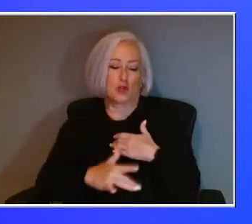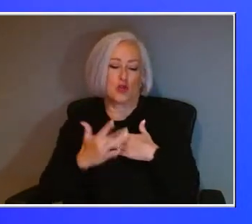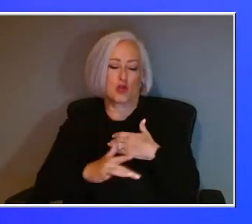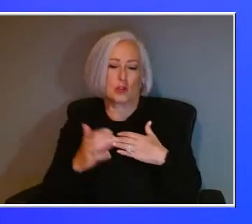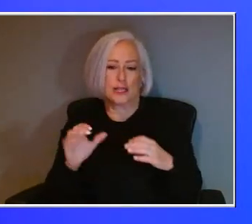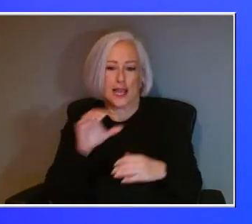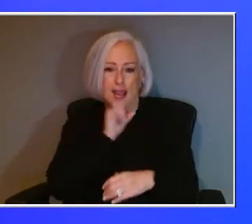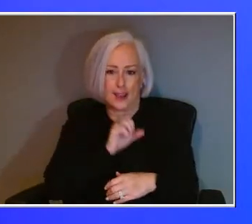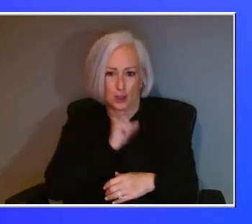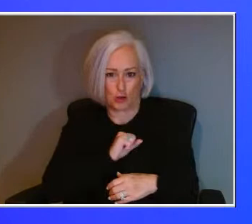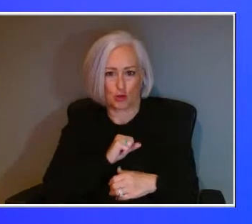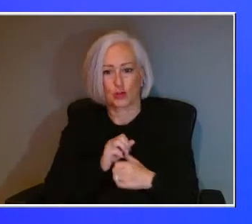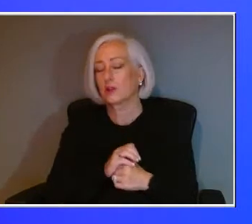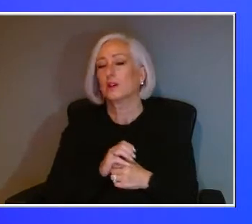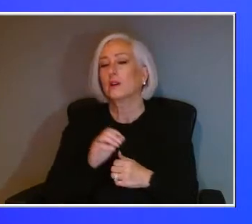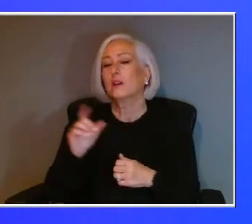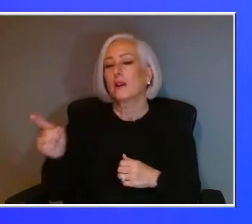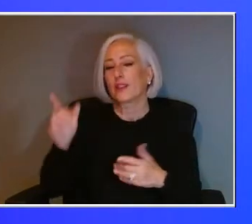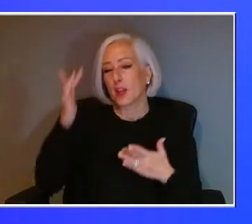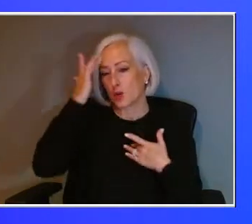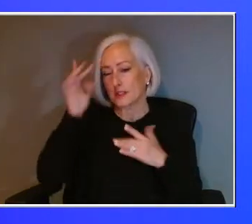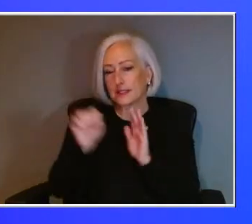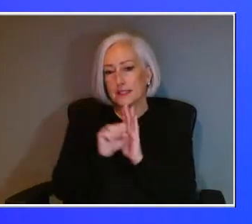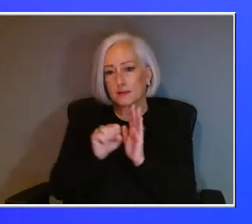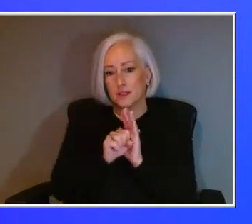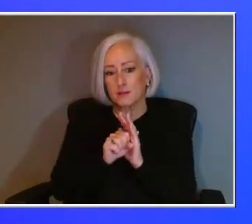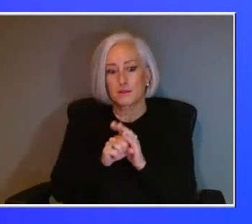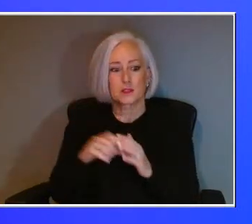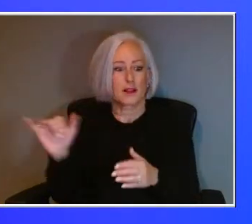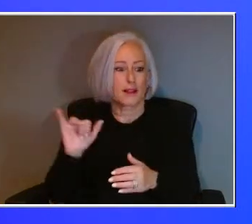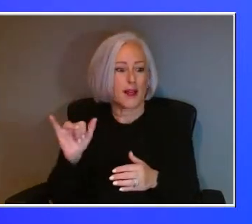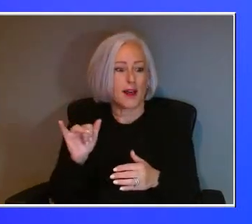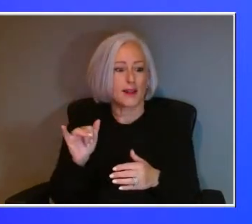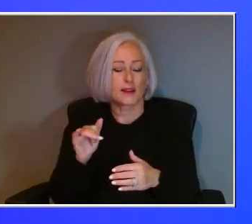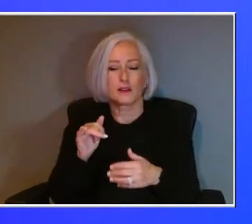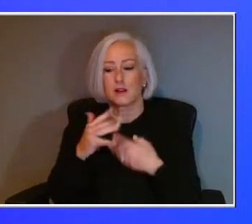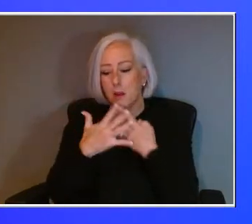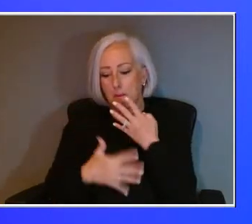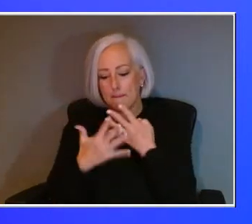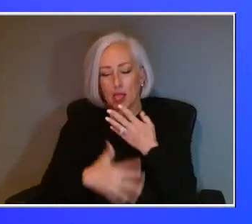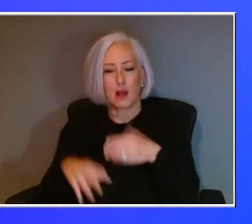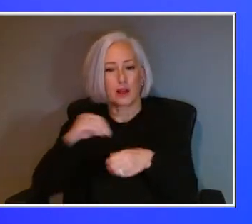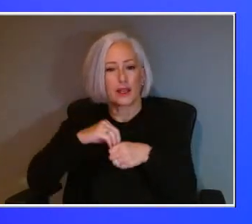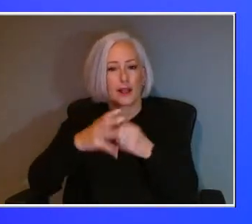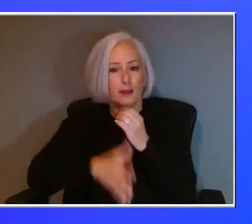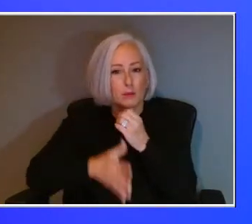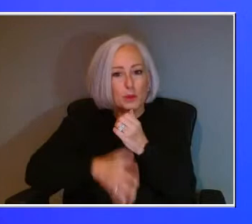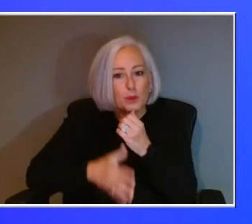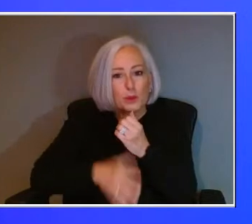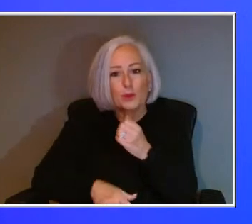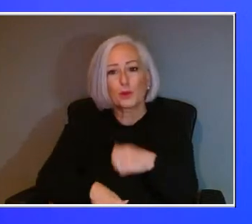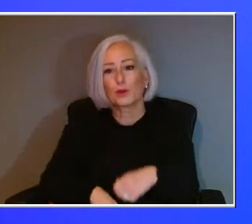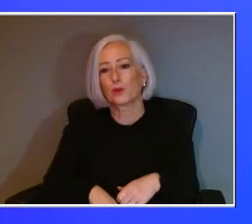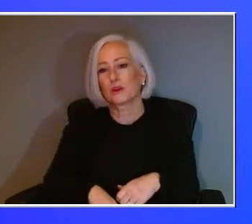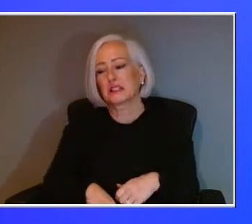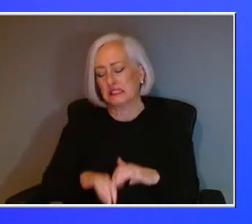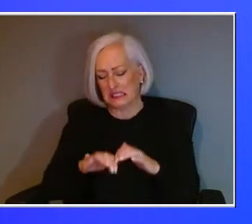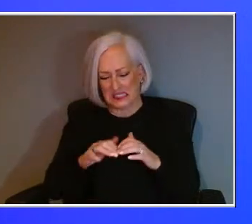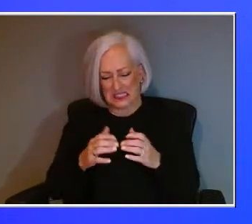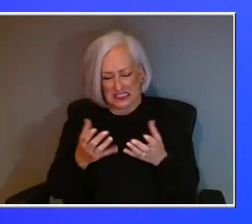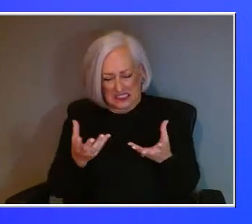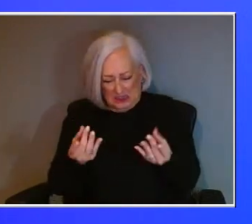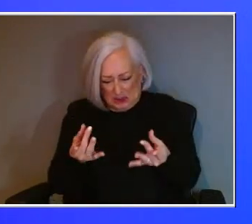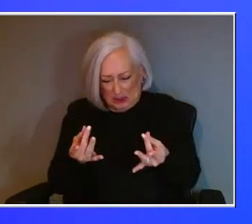that it's a red flag, like what we discussed before, blood in stools, acute change in the stool caliber or the bowel habits,